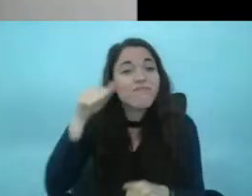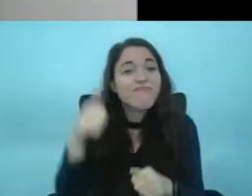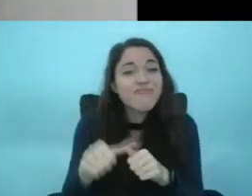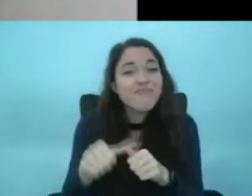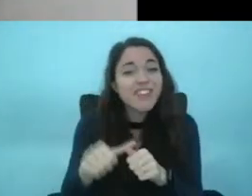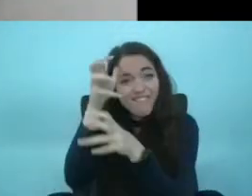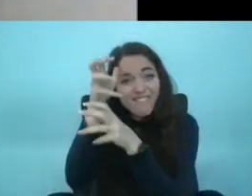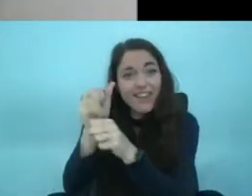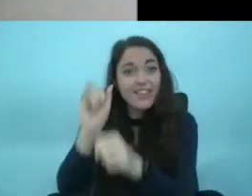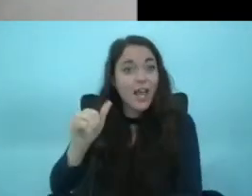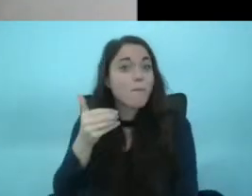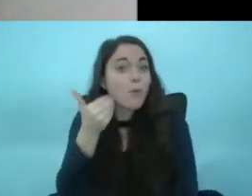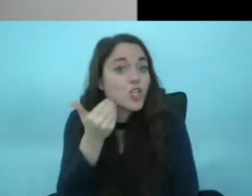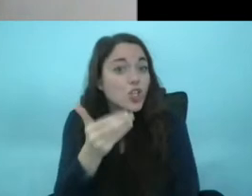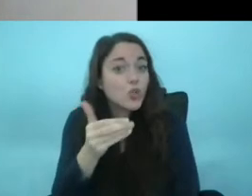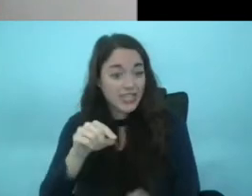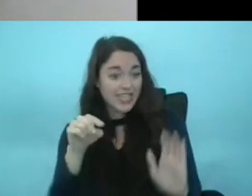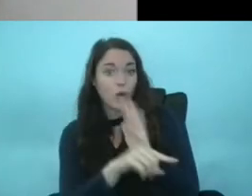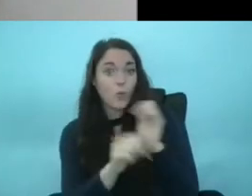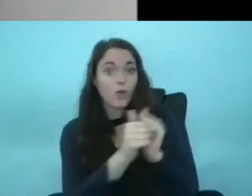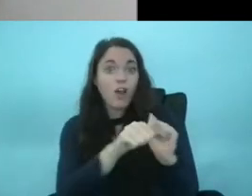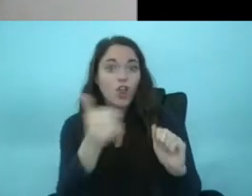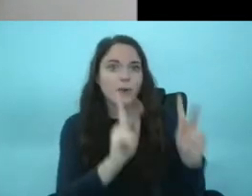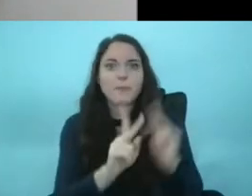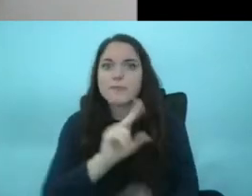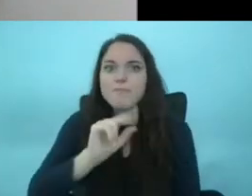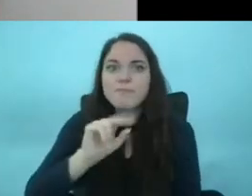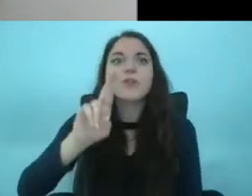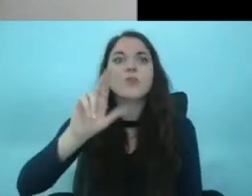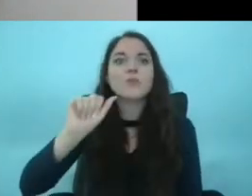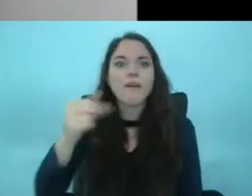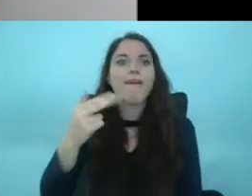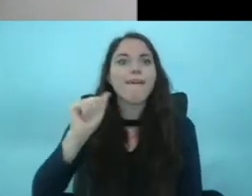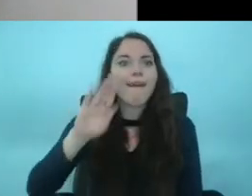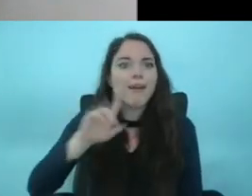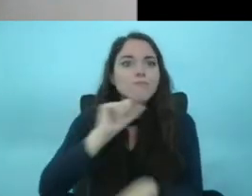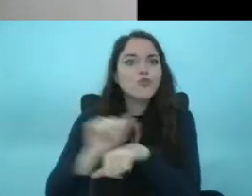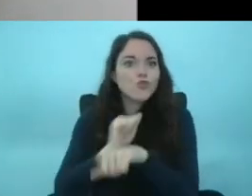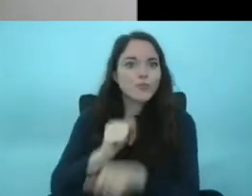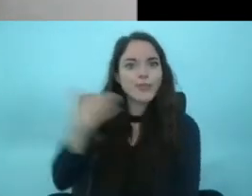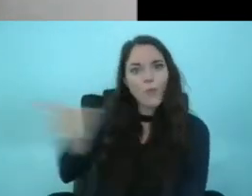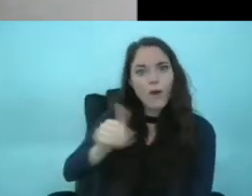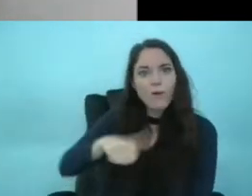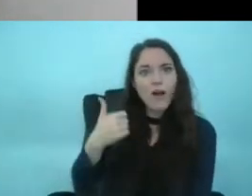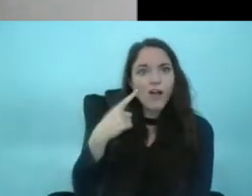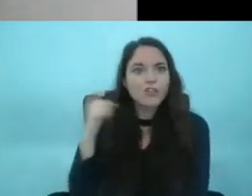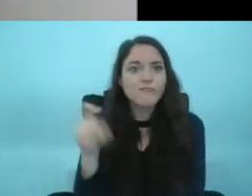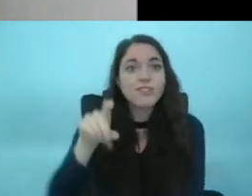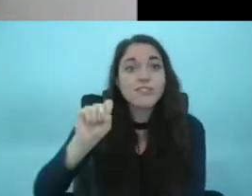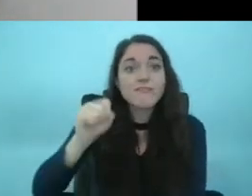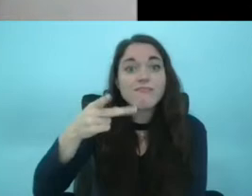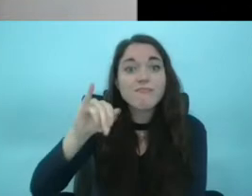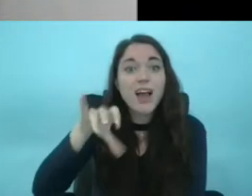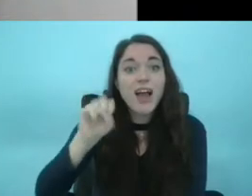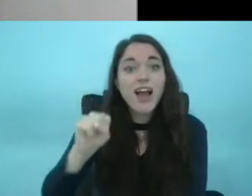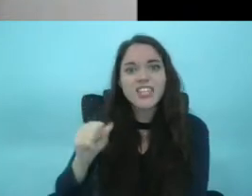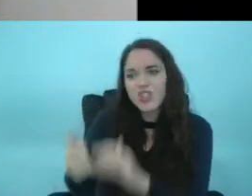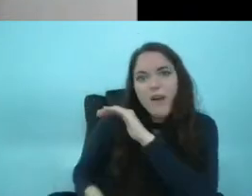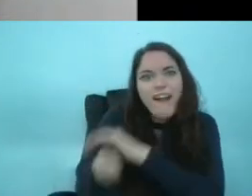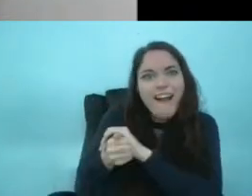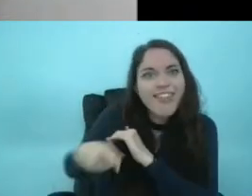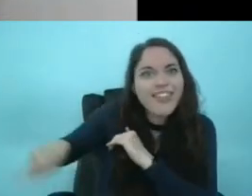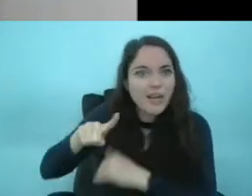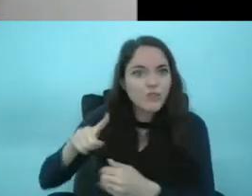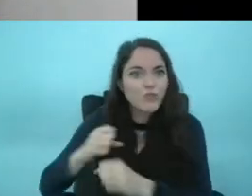because she welcomed the spy in peace. What more can I say? I would run out of